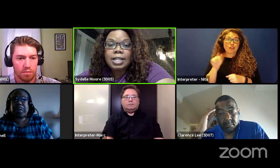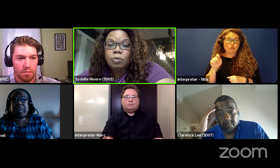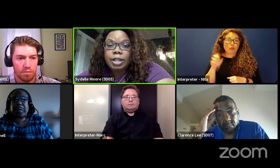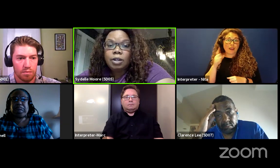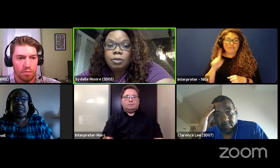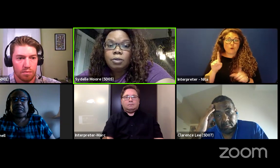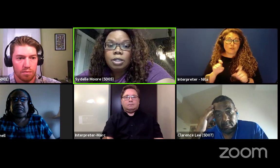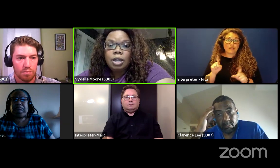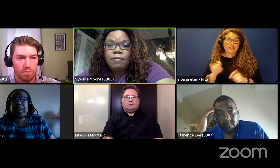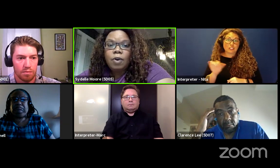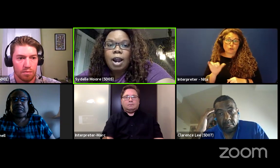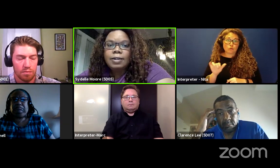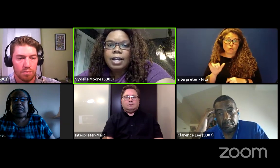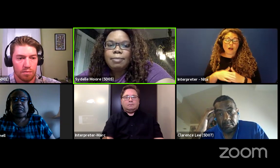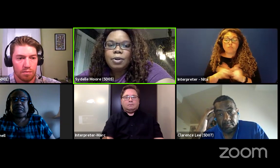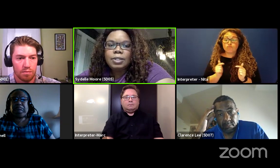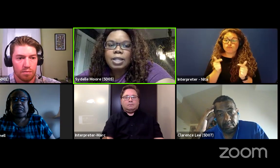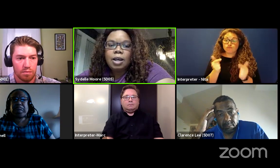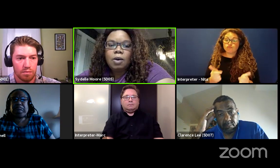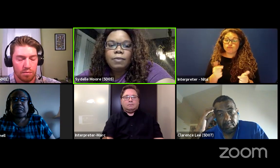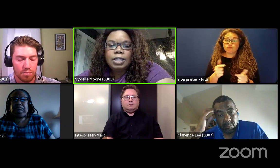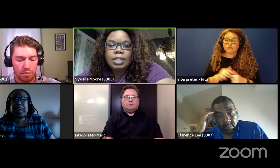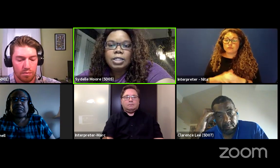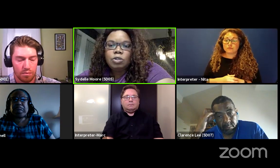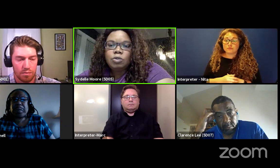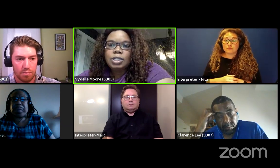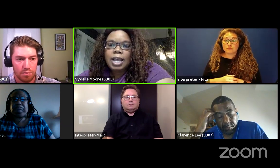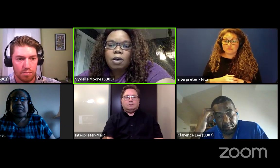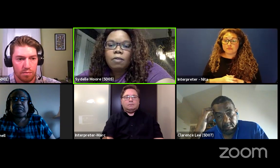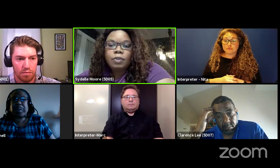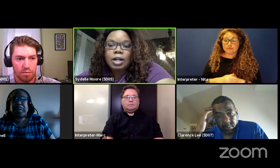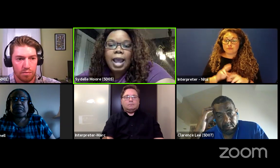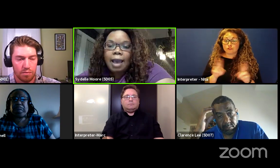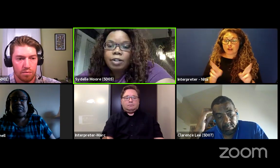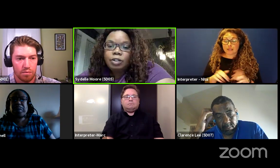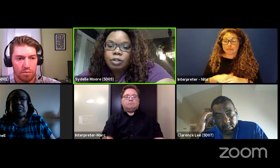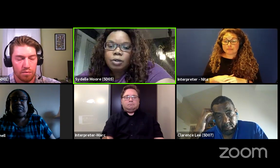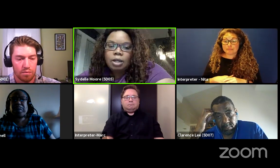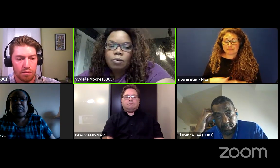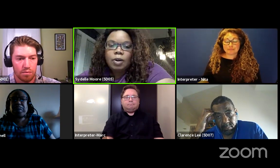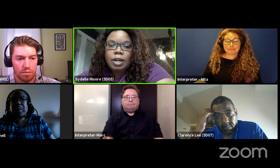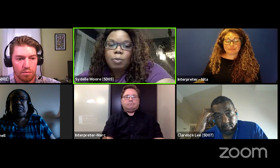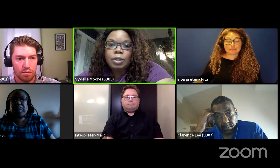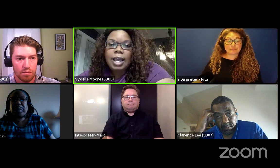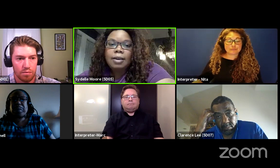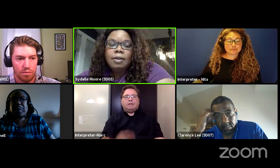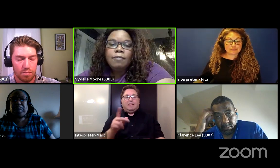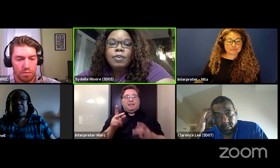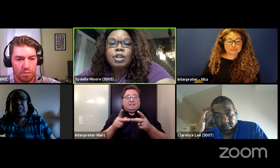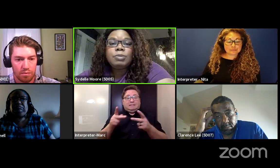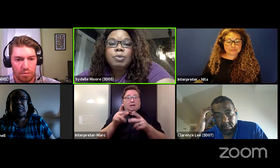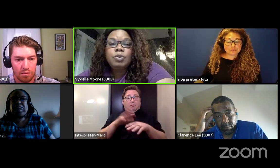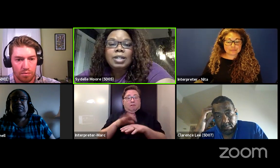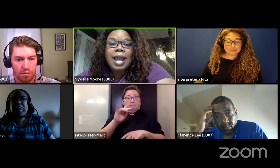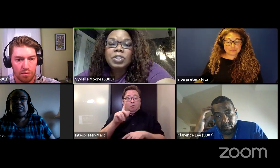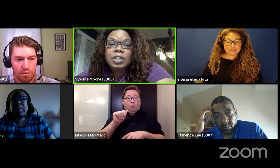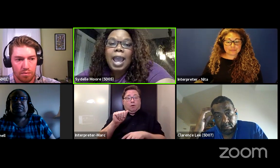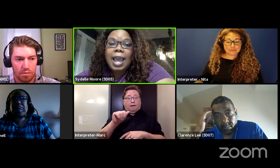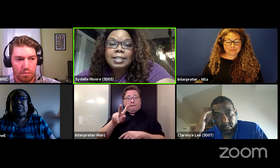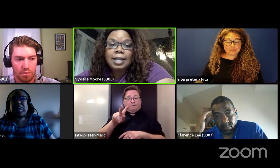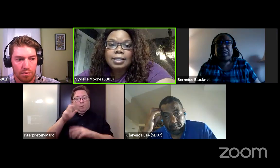testing as well for our neighbors. And hopefully this new site on Florida Avenue will help with that for those people who